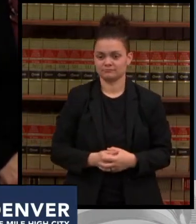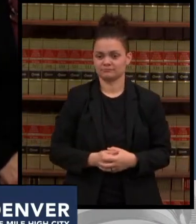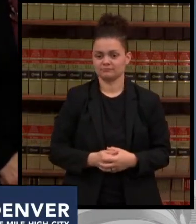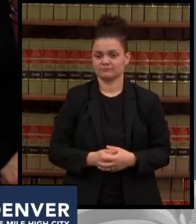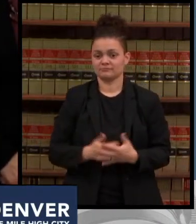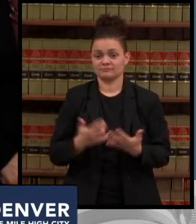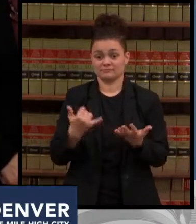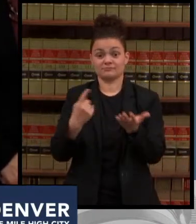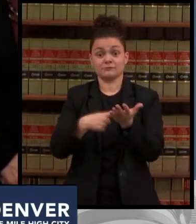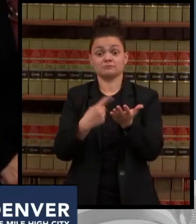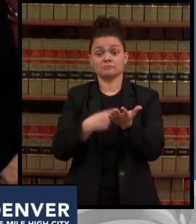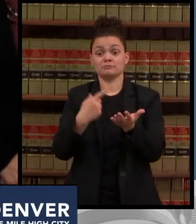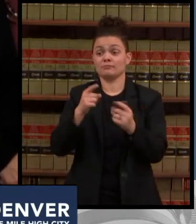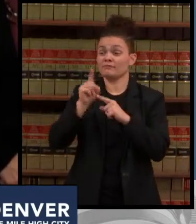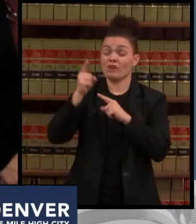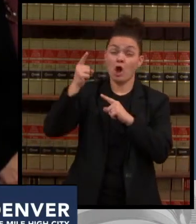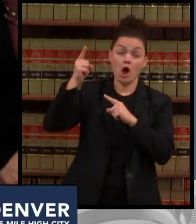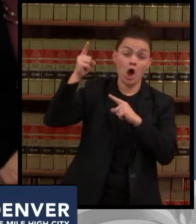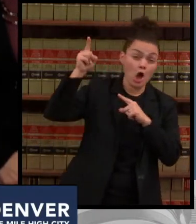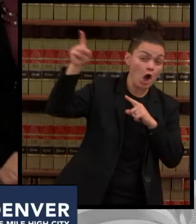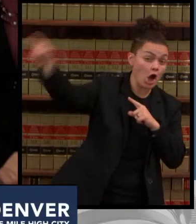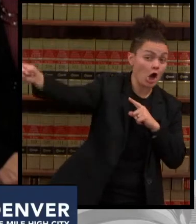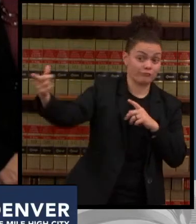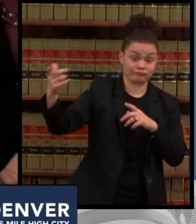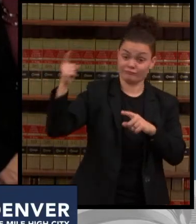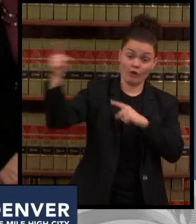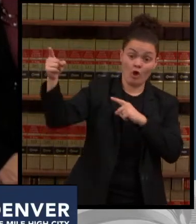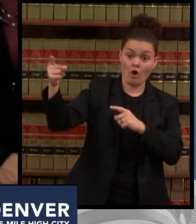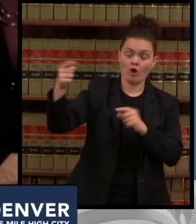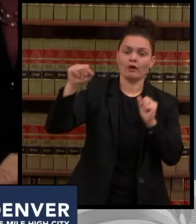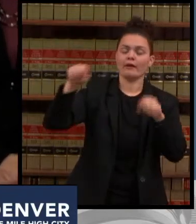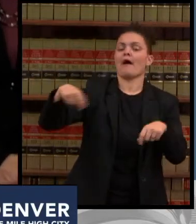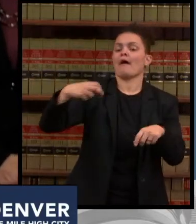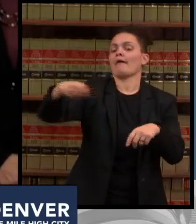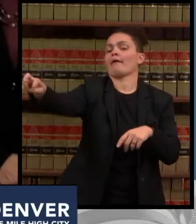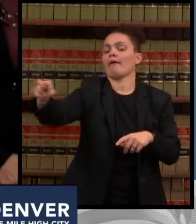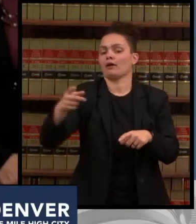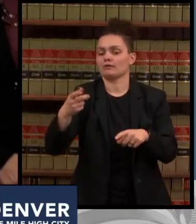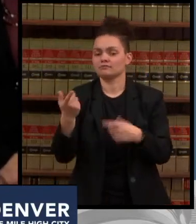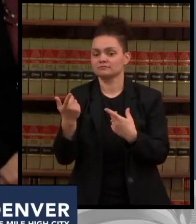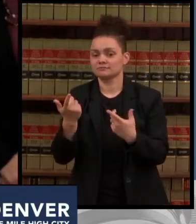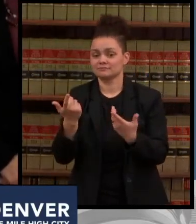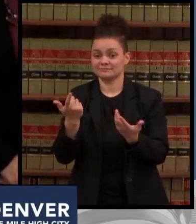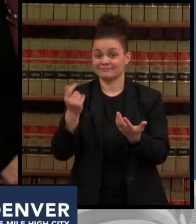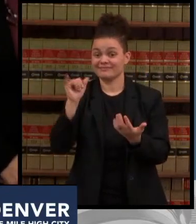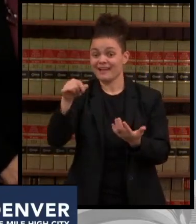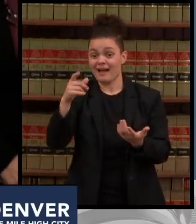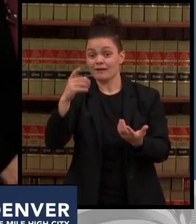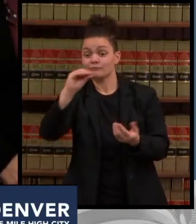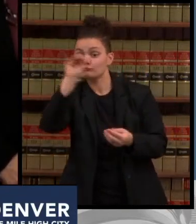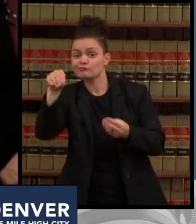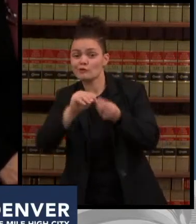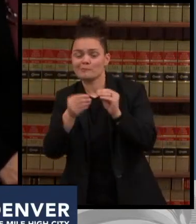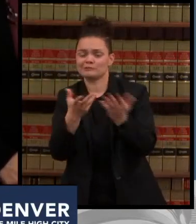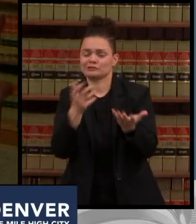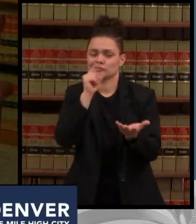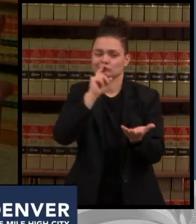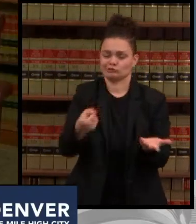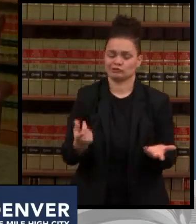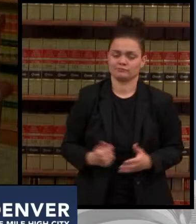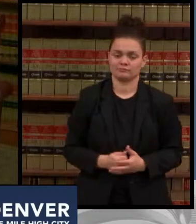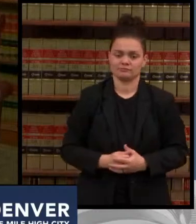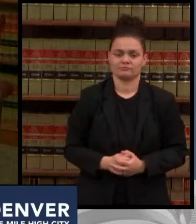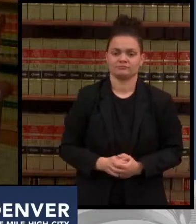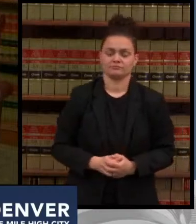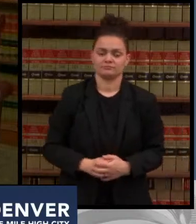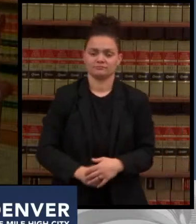away from where they live. But I don't have the specific information on the percentage of ICU patients that are from the Denver region.